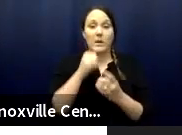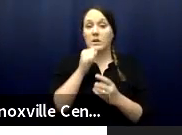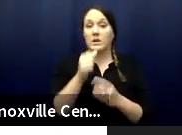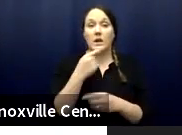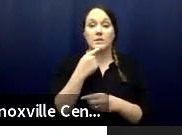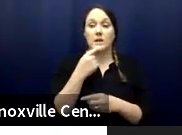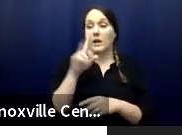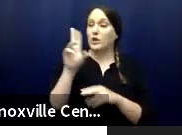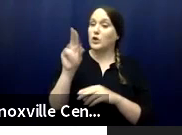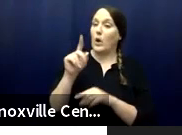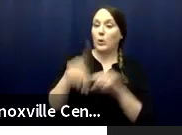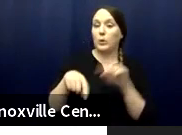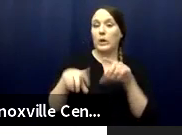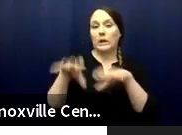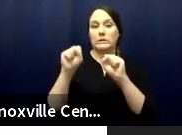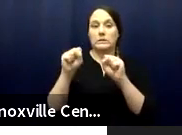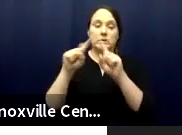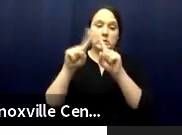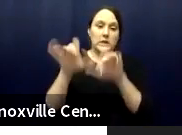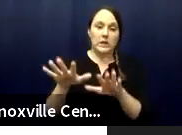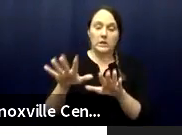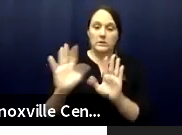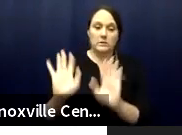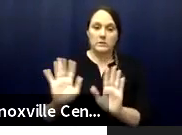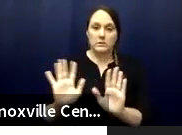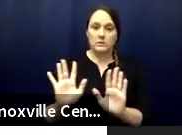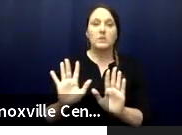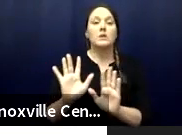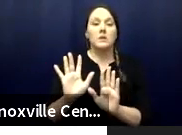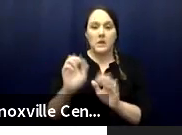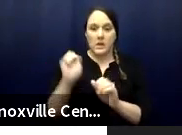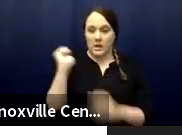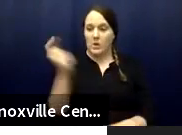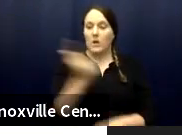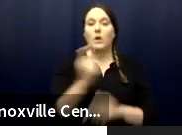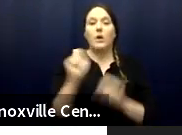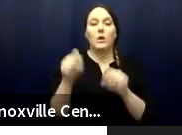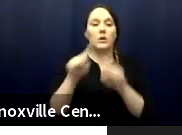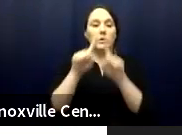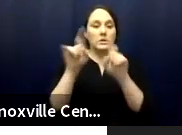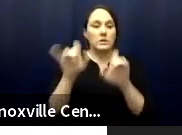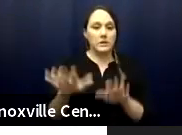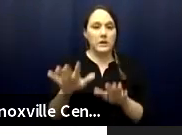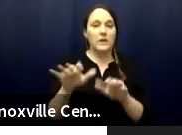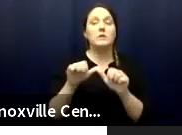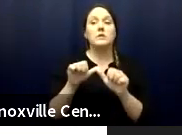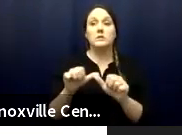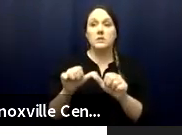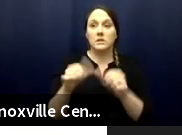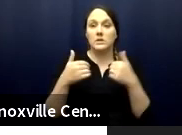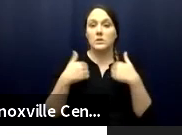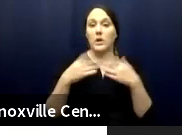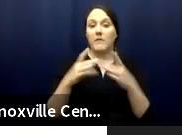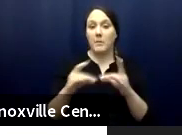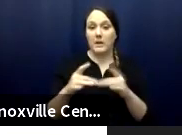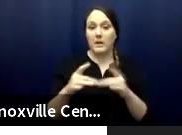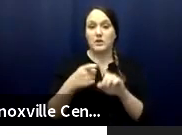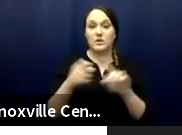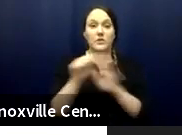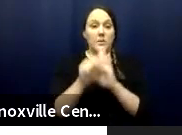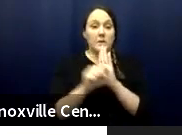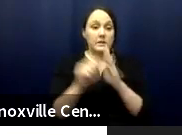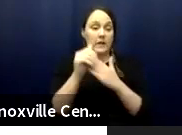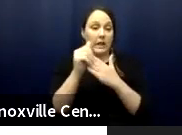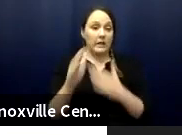who presents for testing. And we continue to have messages from the state